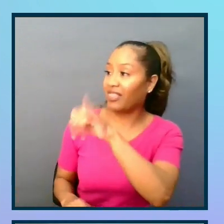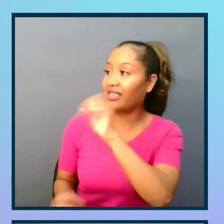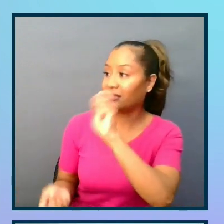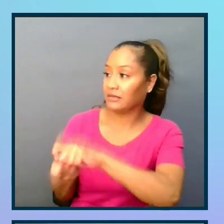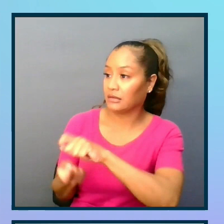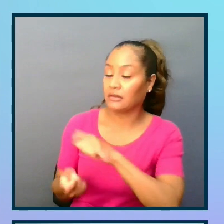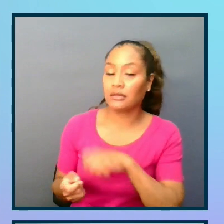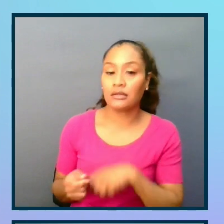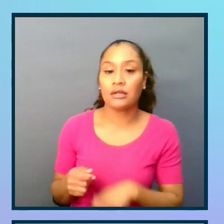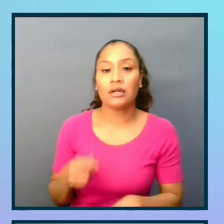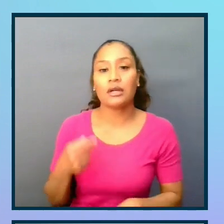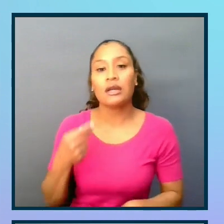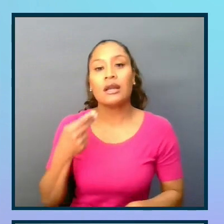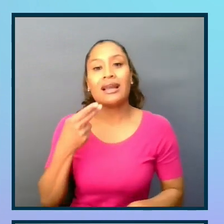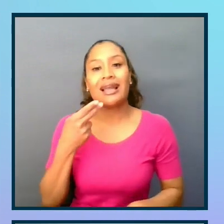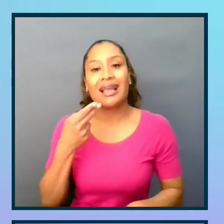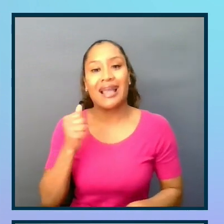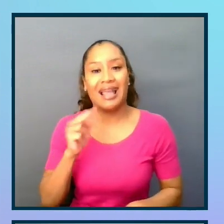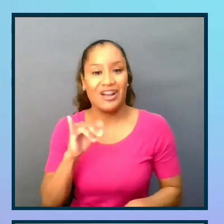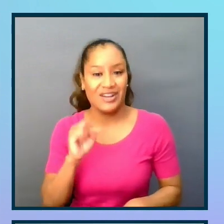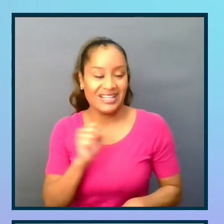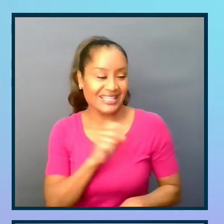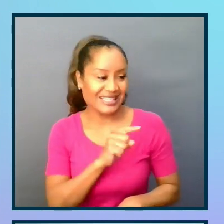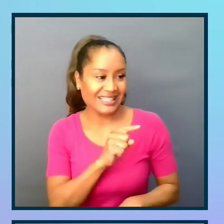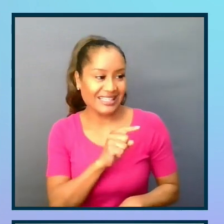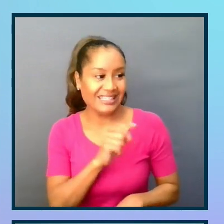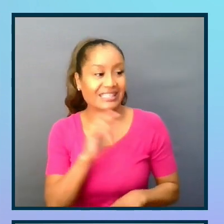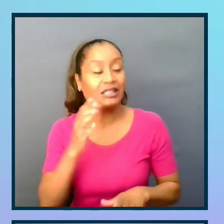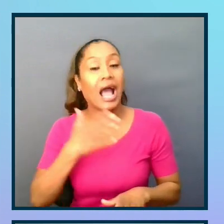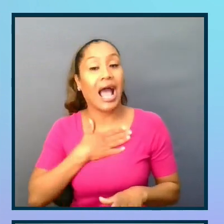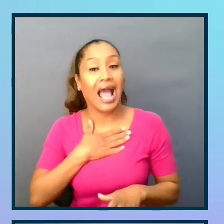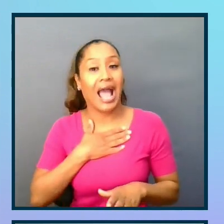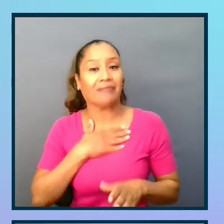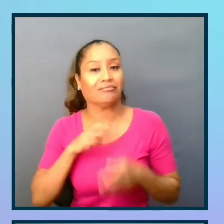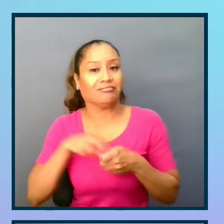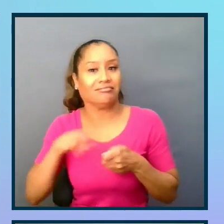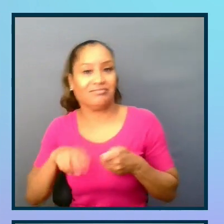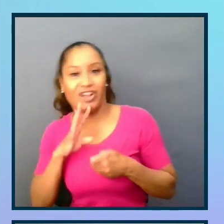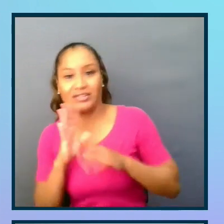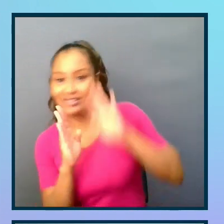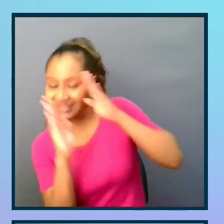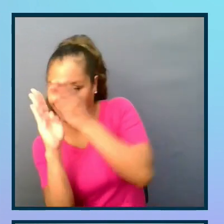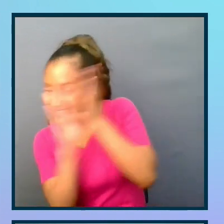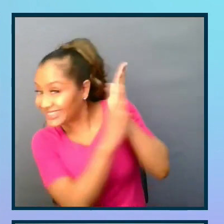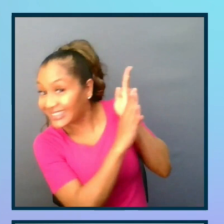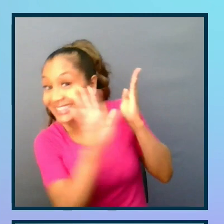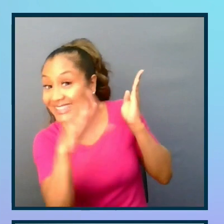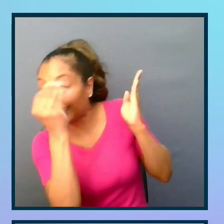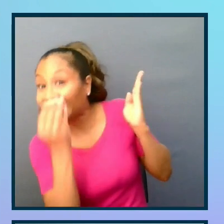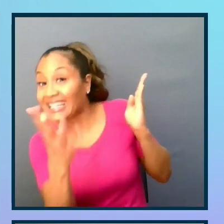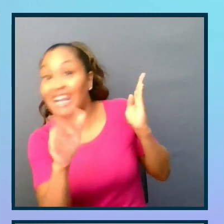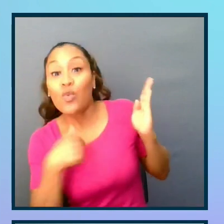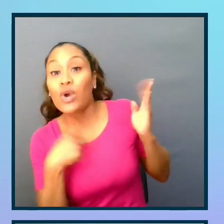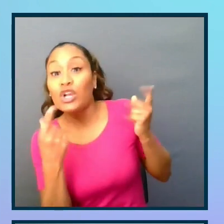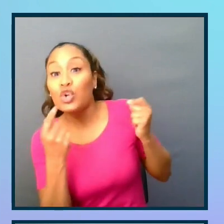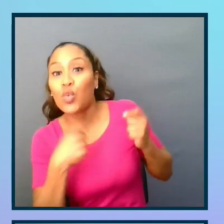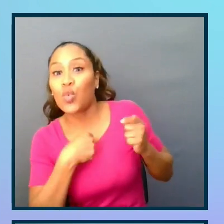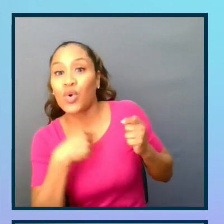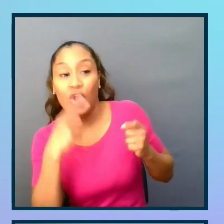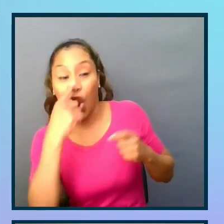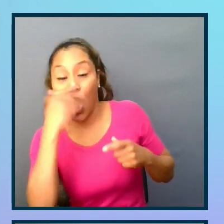to break out of Harris in the design review mode. We're just trying to give you an idea of things that we bring up in design